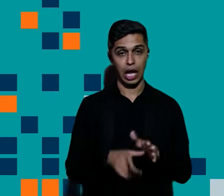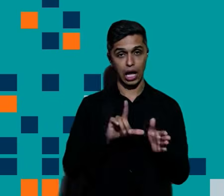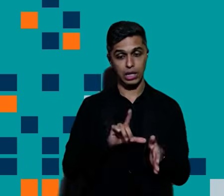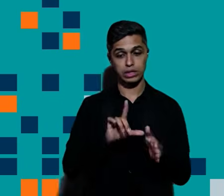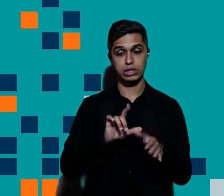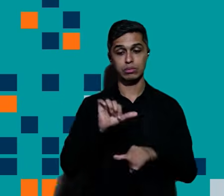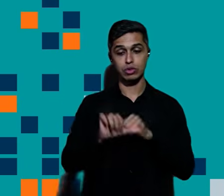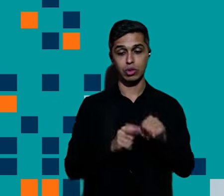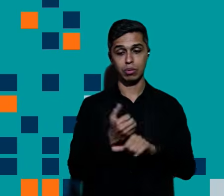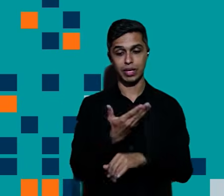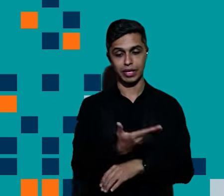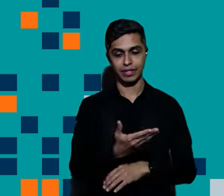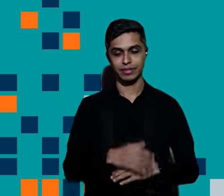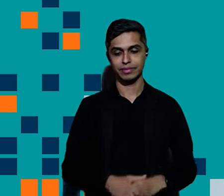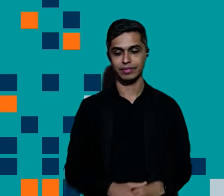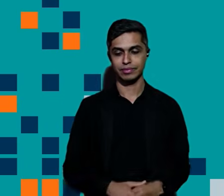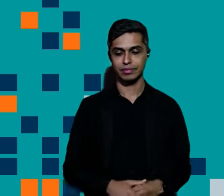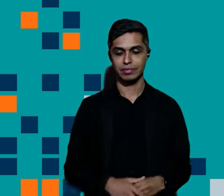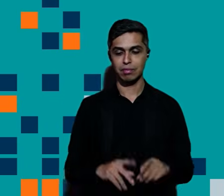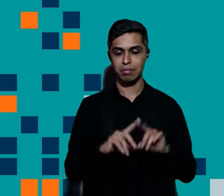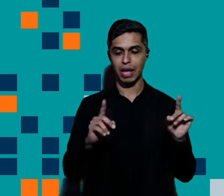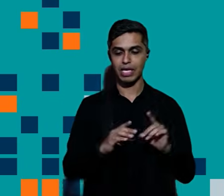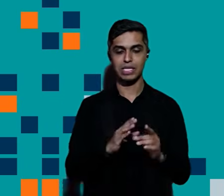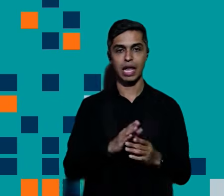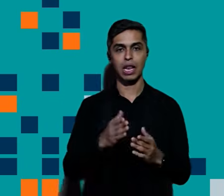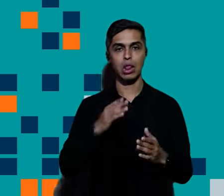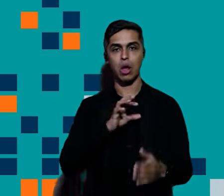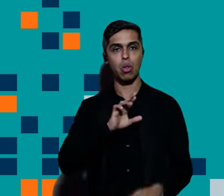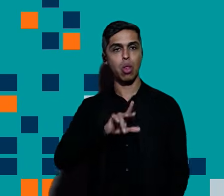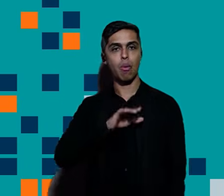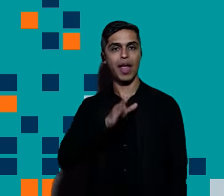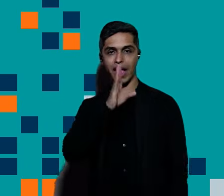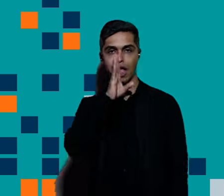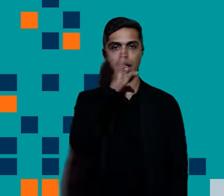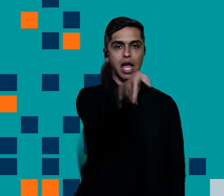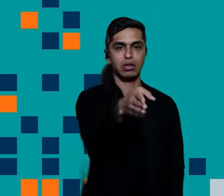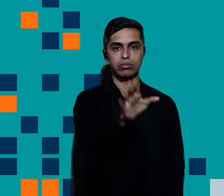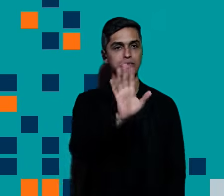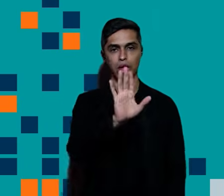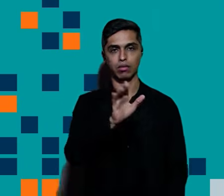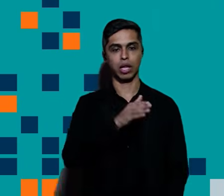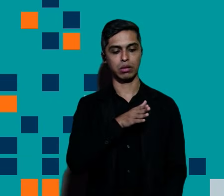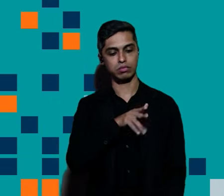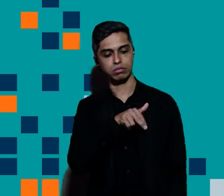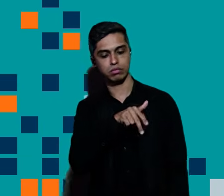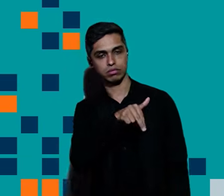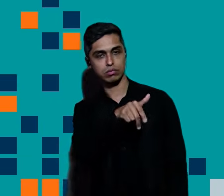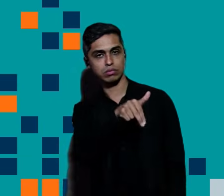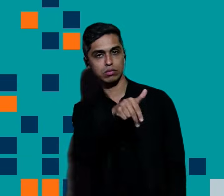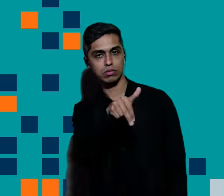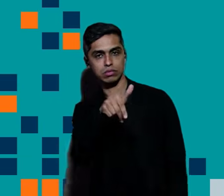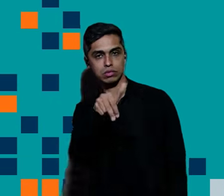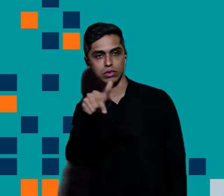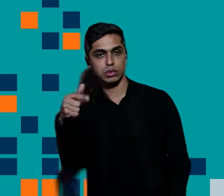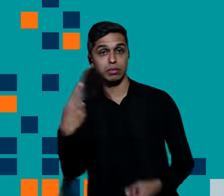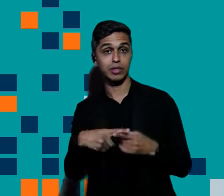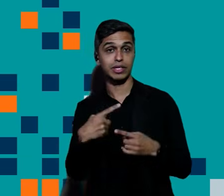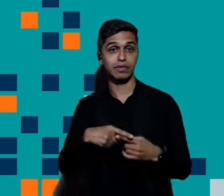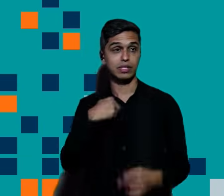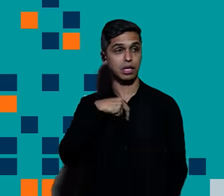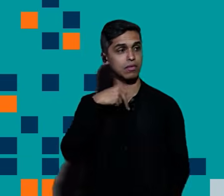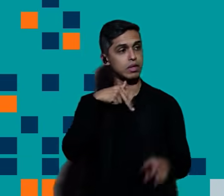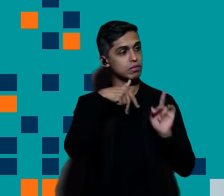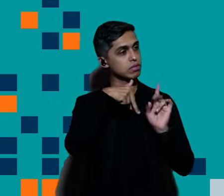The path changes. Why is it? Because as you move through, your vision changes as you move down the path. The plants have